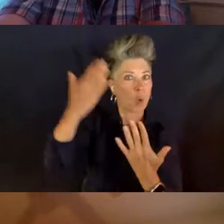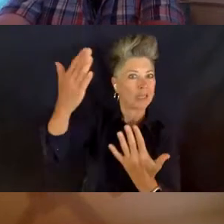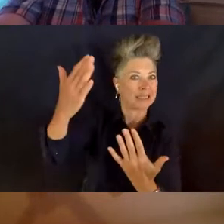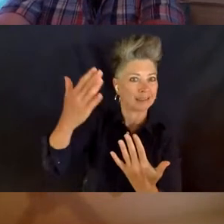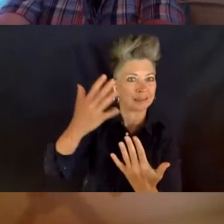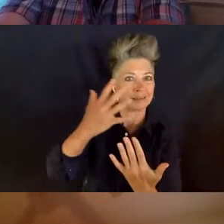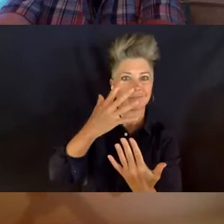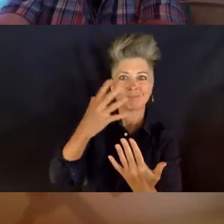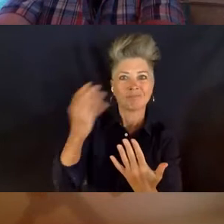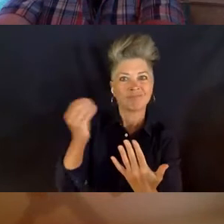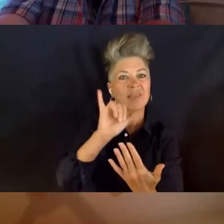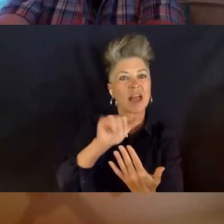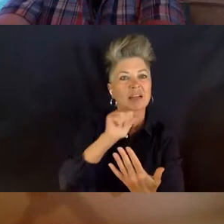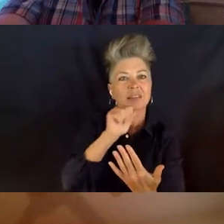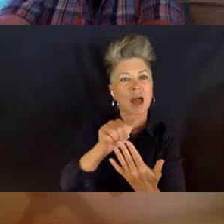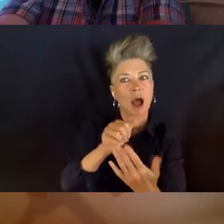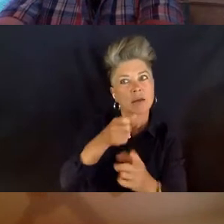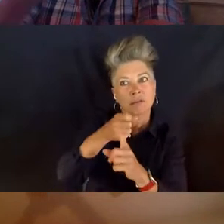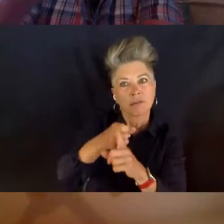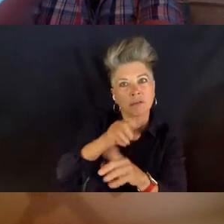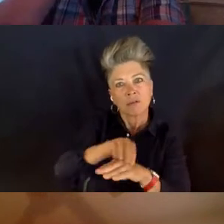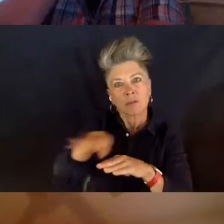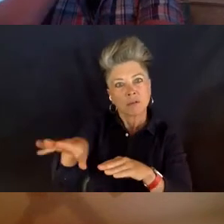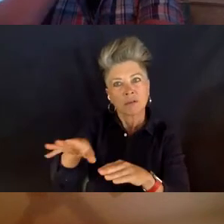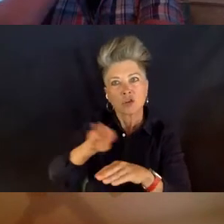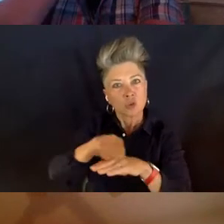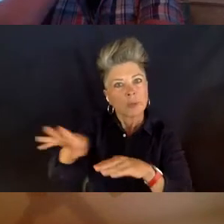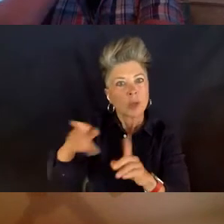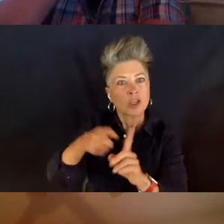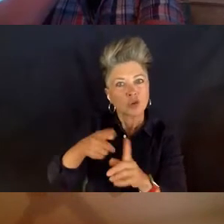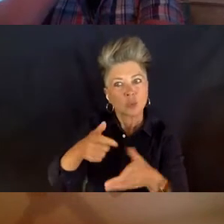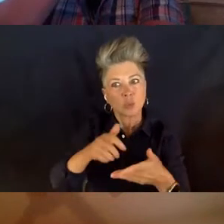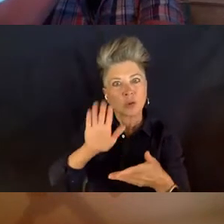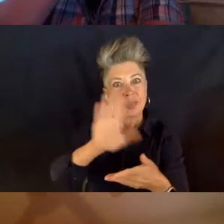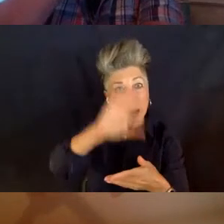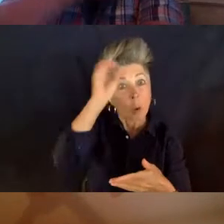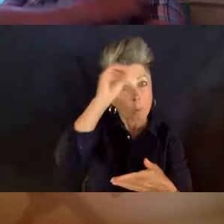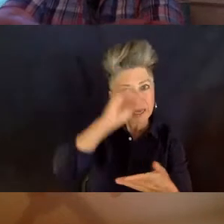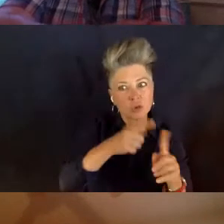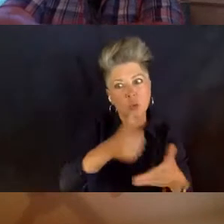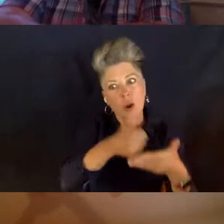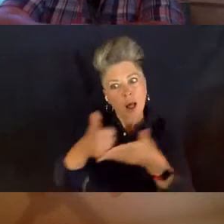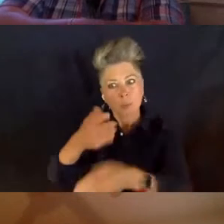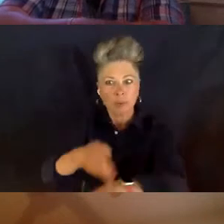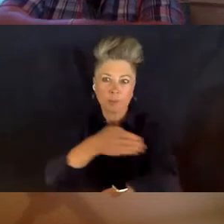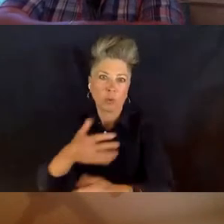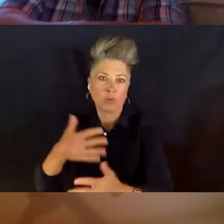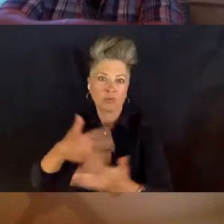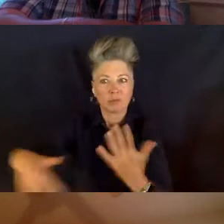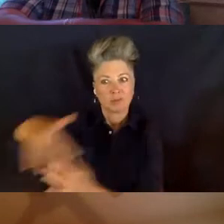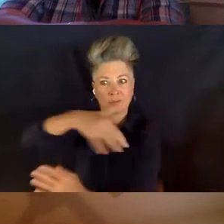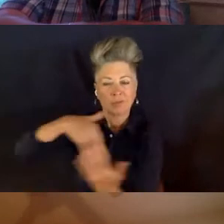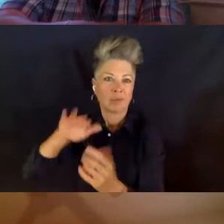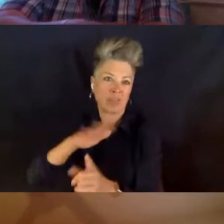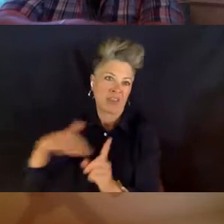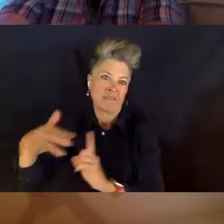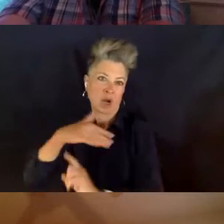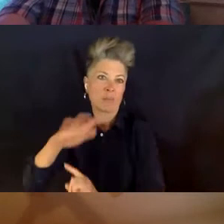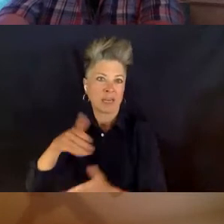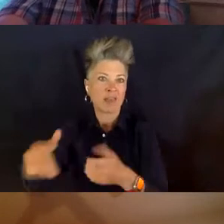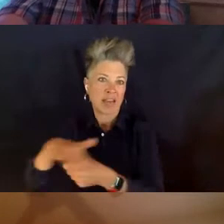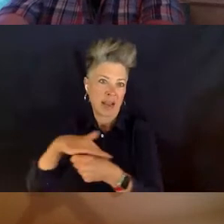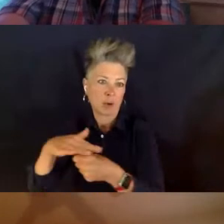in the infrastructure in their neighborhoods. So that's the gist of my research, and I'll open up the floor, I guess,